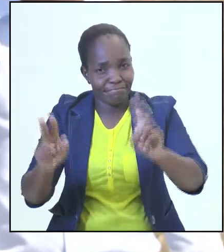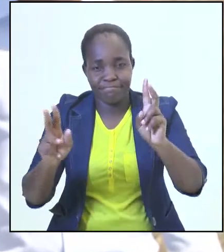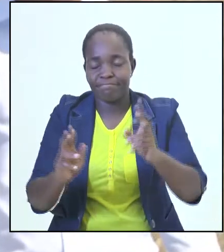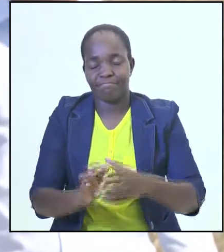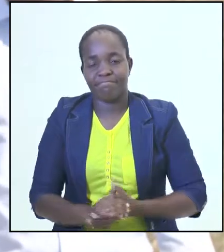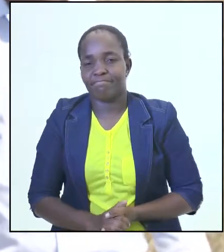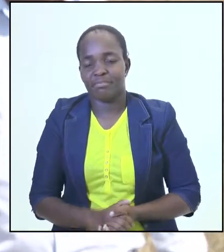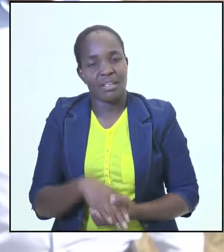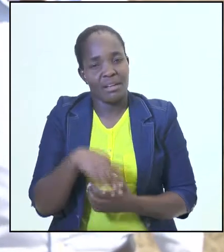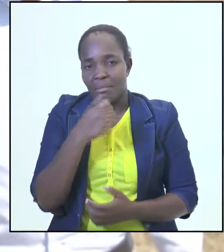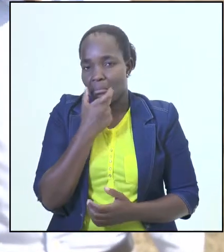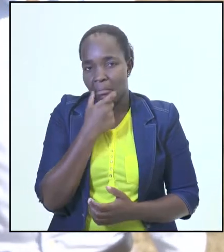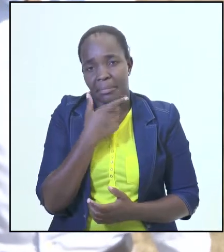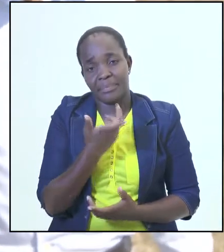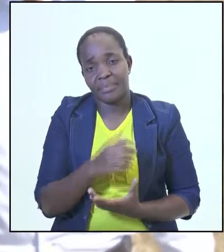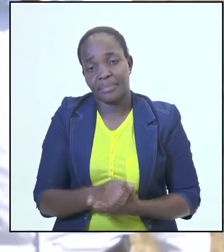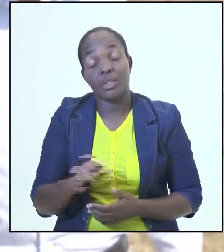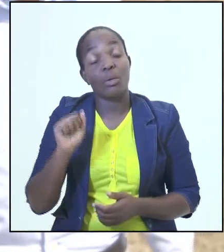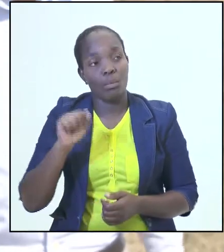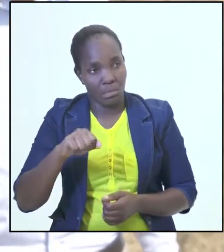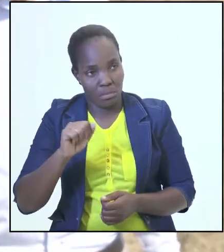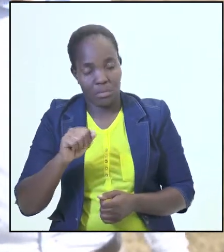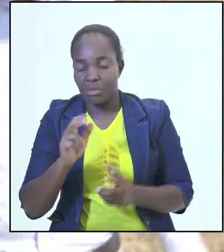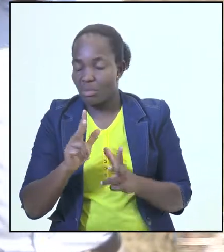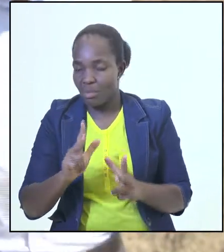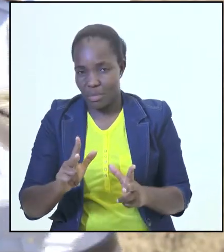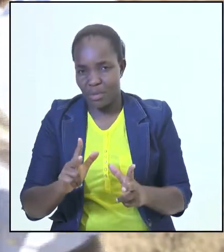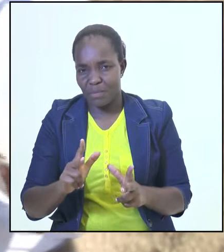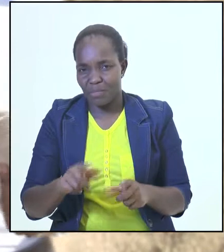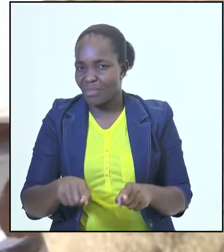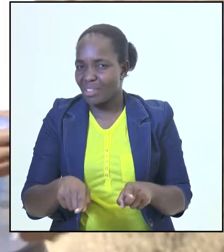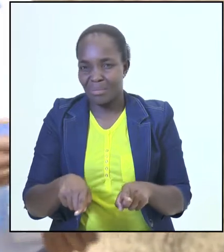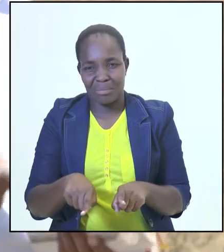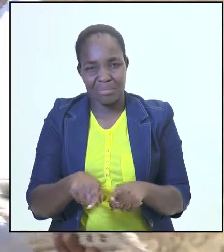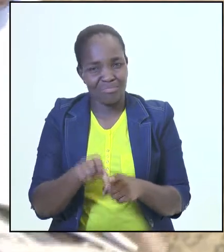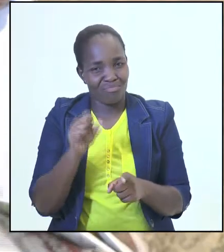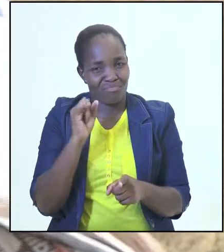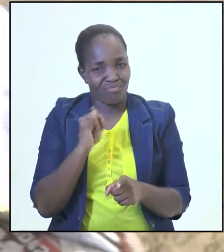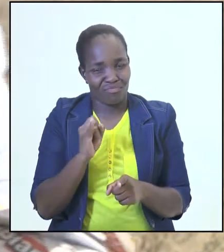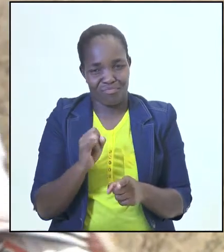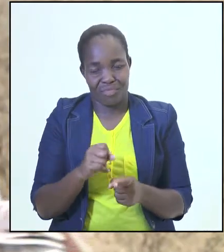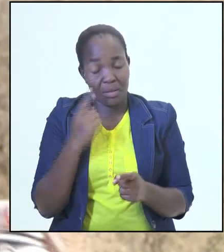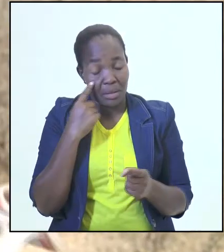sad. Indeed, people do a lot of harm. Look here.